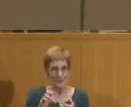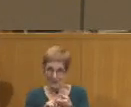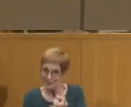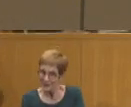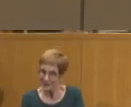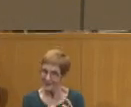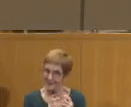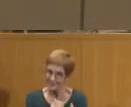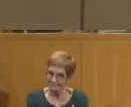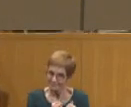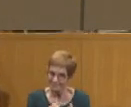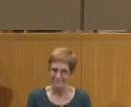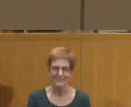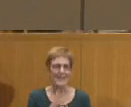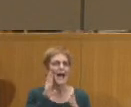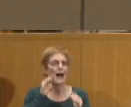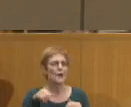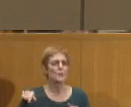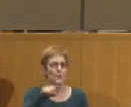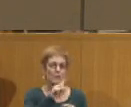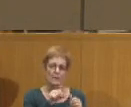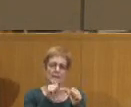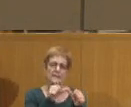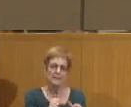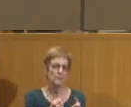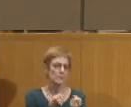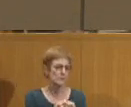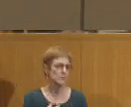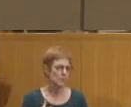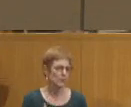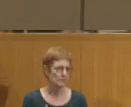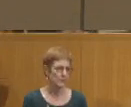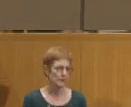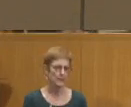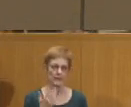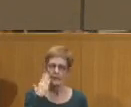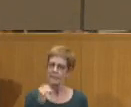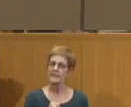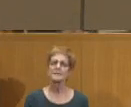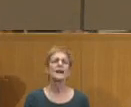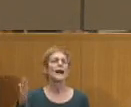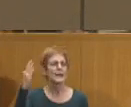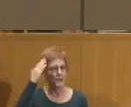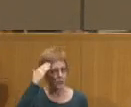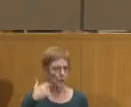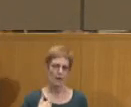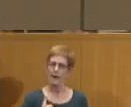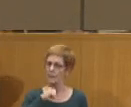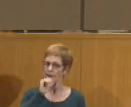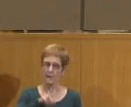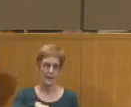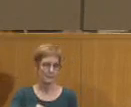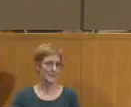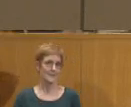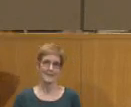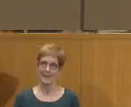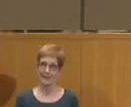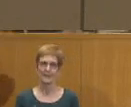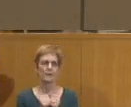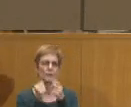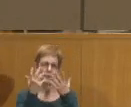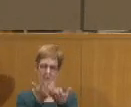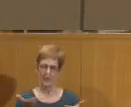In January, I will appoint a citizens committee on transportation infrastructure and funding to seek